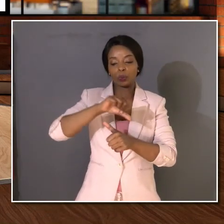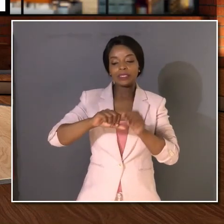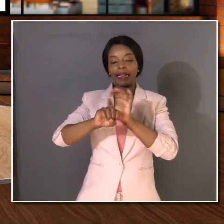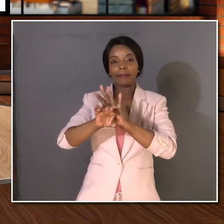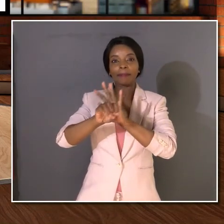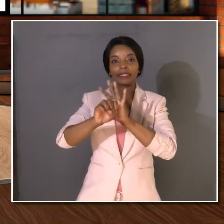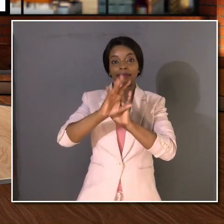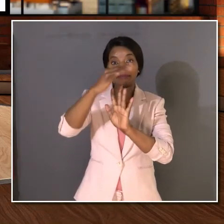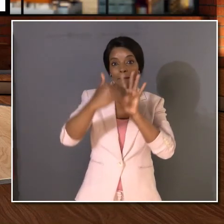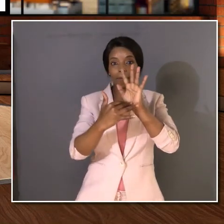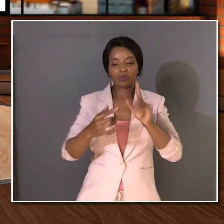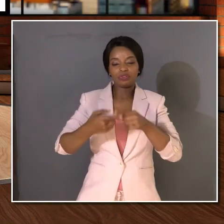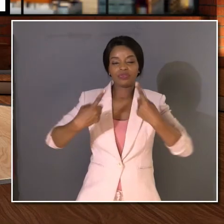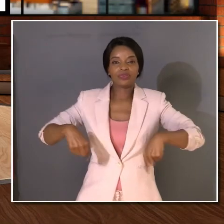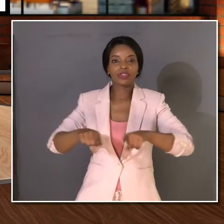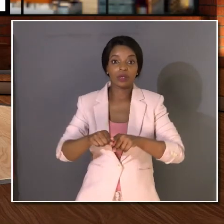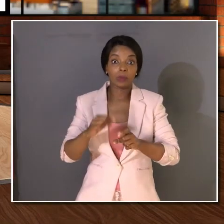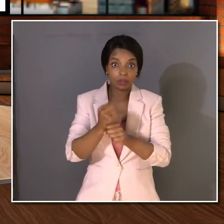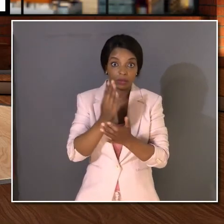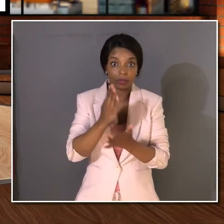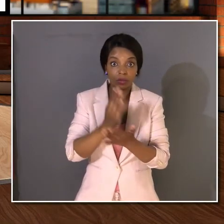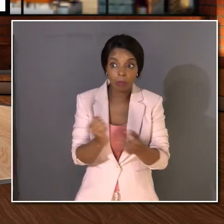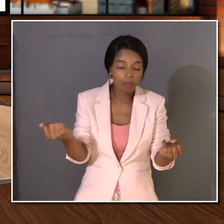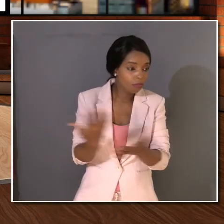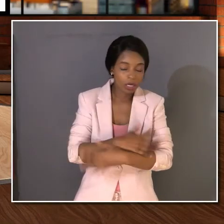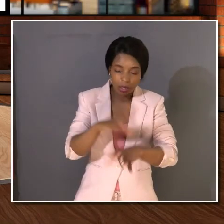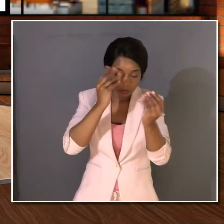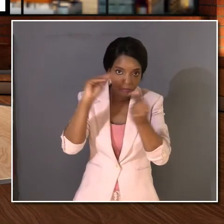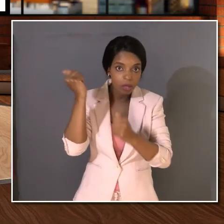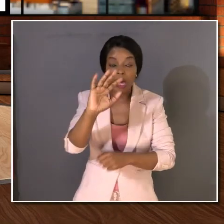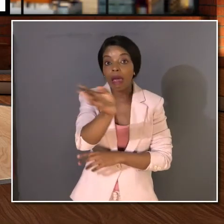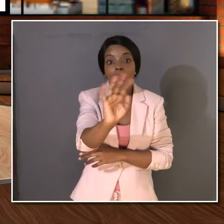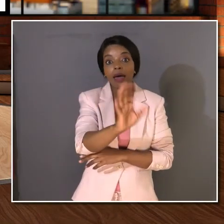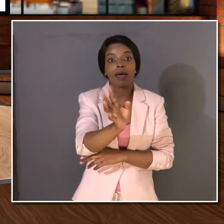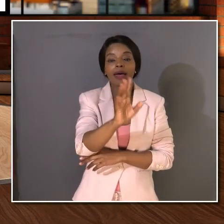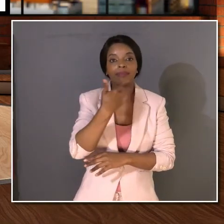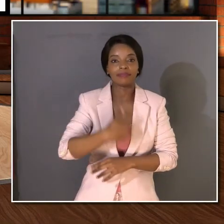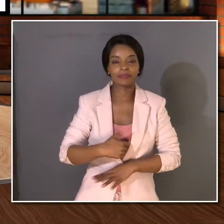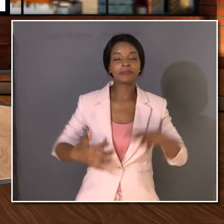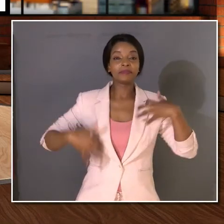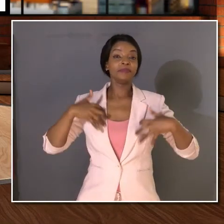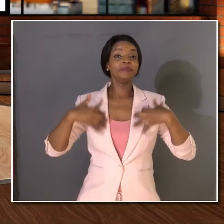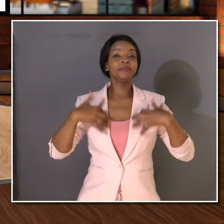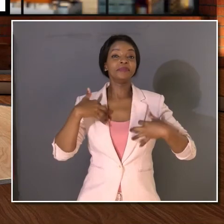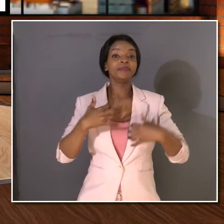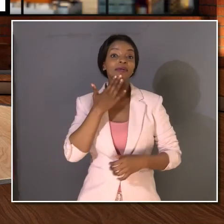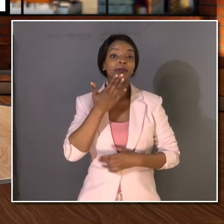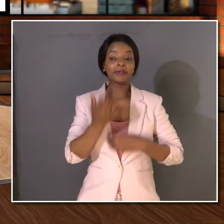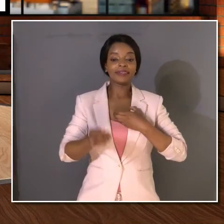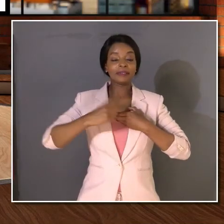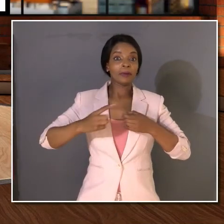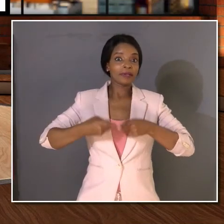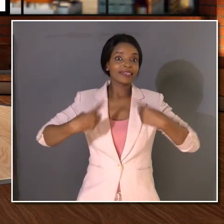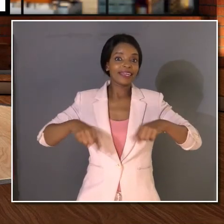as I said, that you make sure you don't miss that at all. I know I'm really, really excited to see who will be joining us in our alumni class